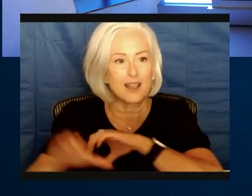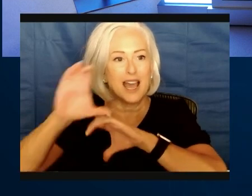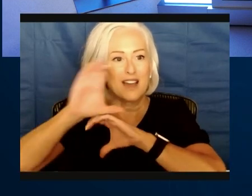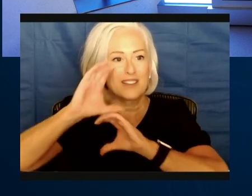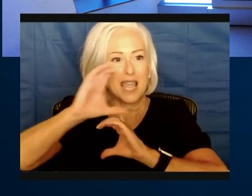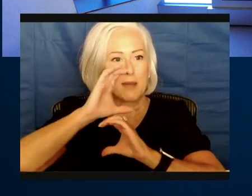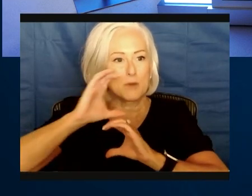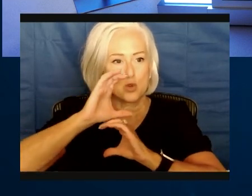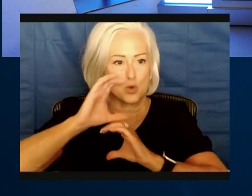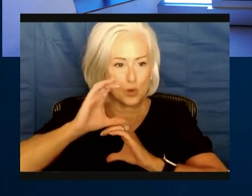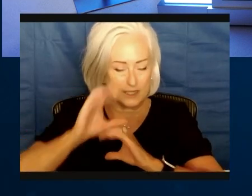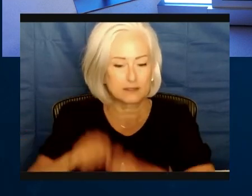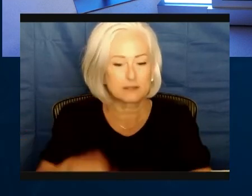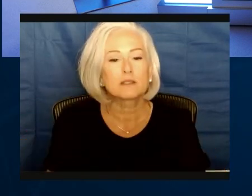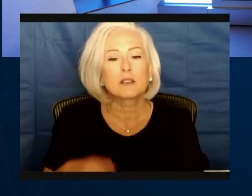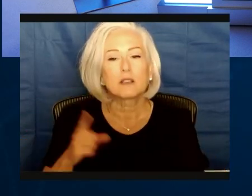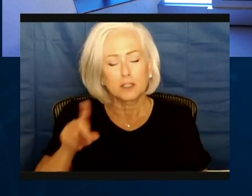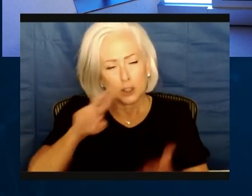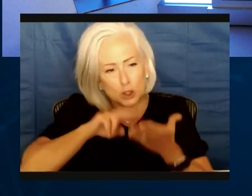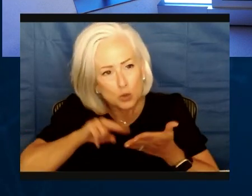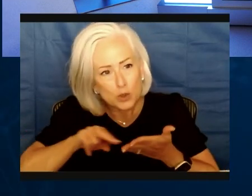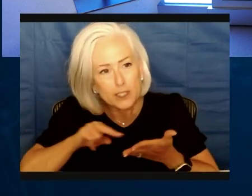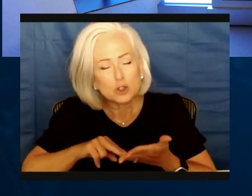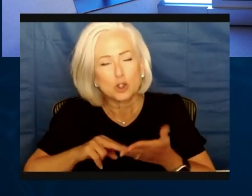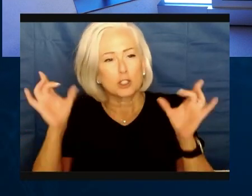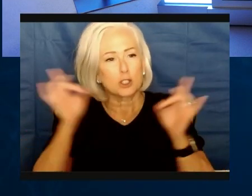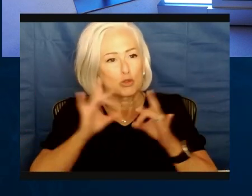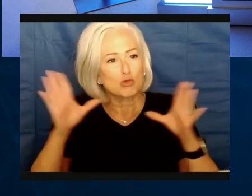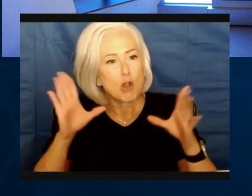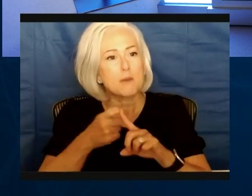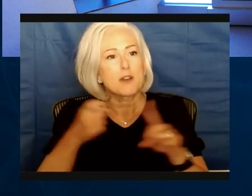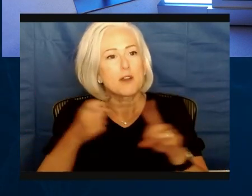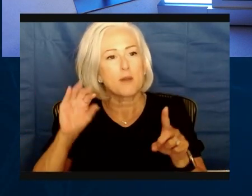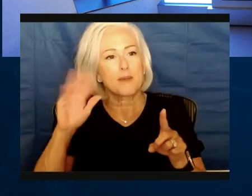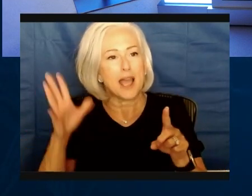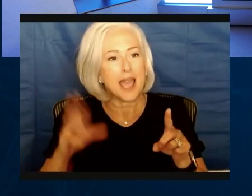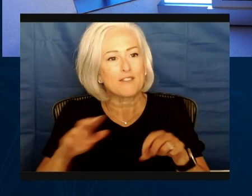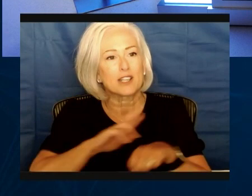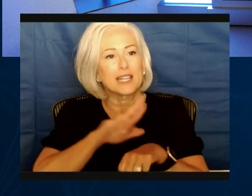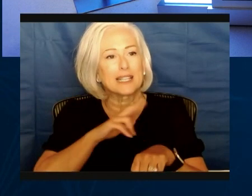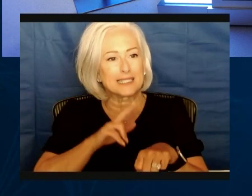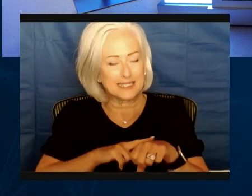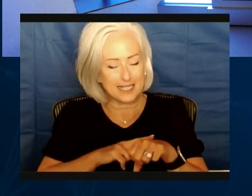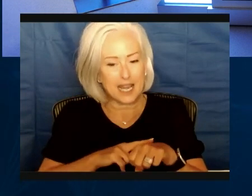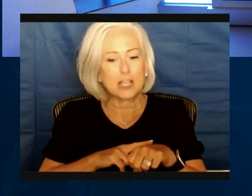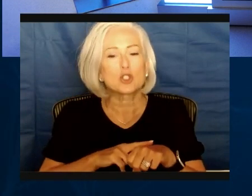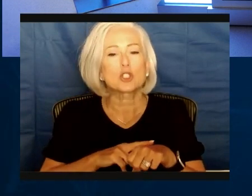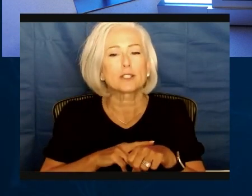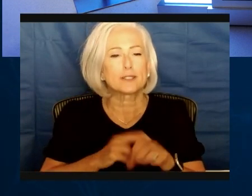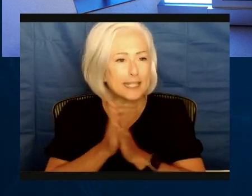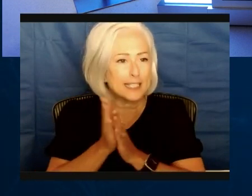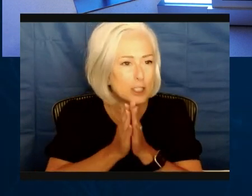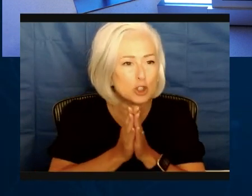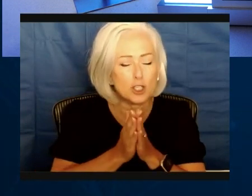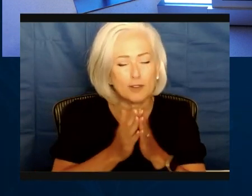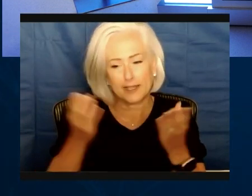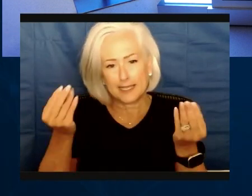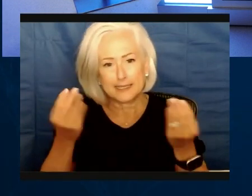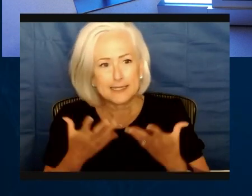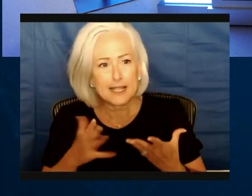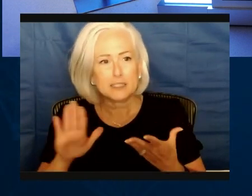trauma as part of the African Trauma Initiative. Tell us a little bit about that group. So you've got some graphs. Tell us a little bit about your research